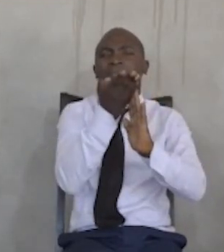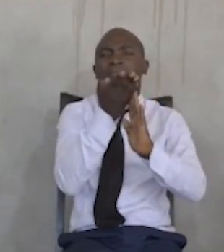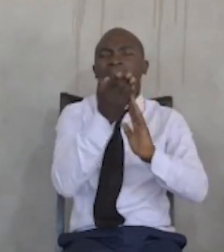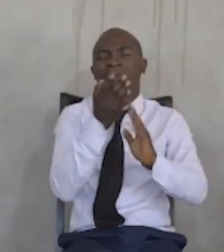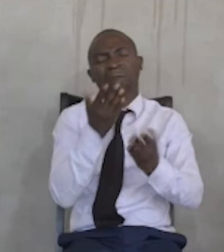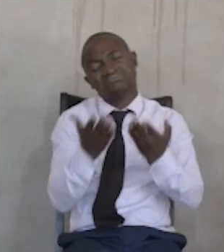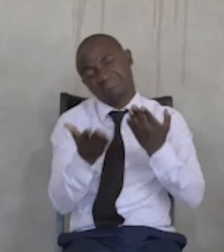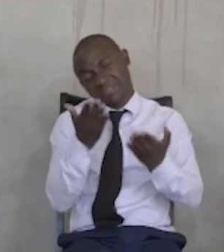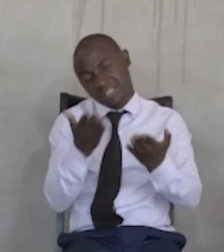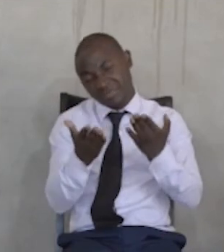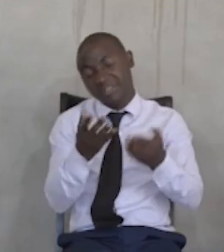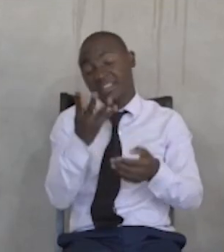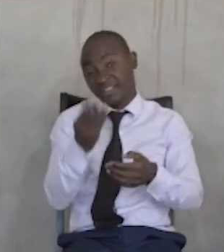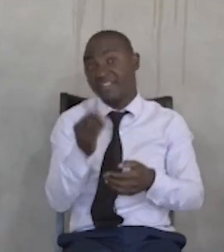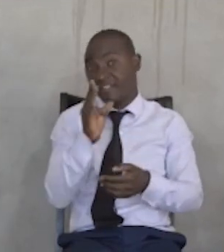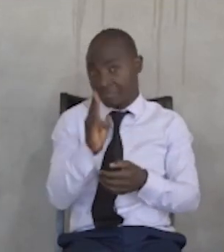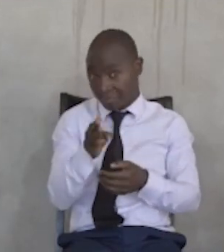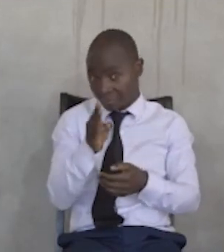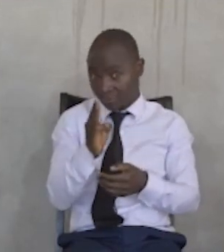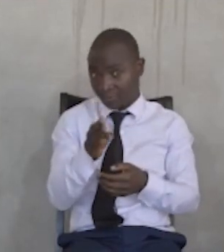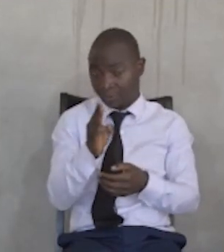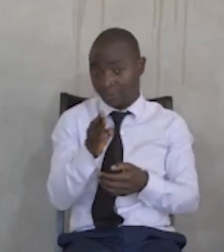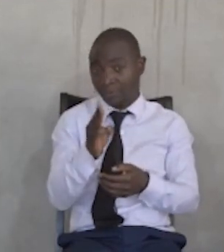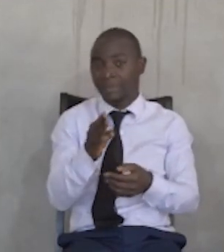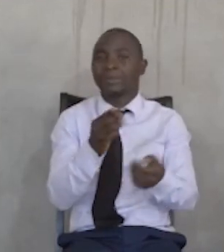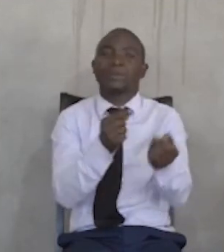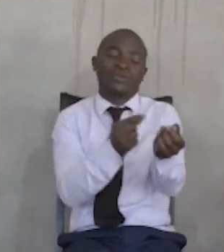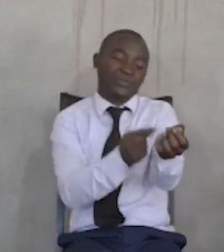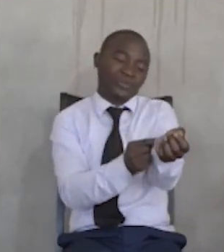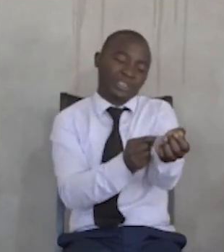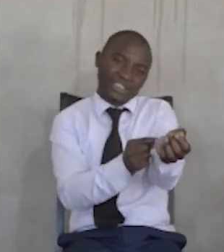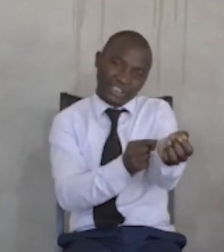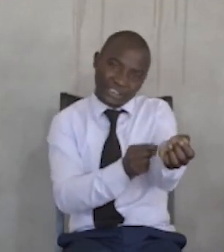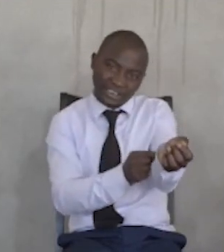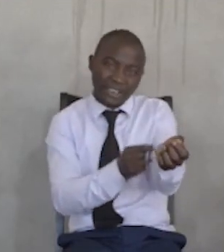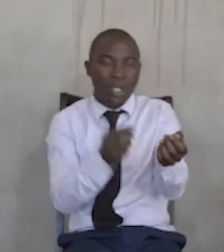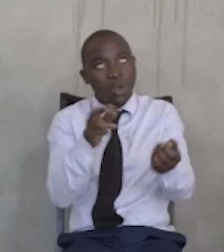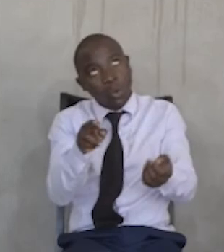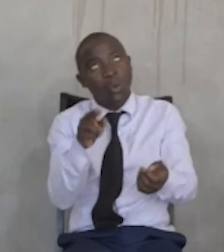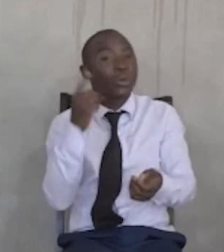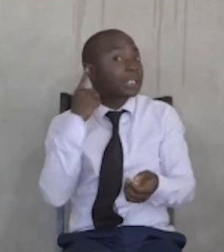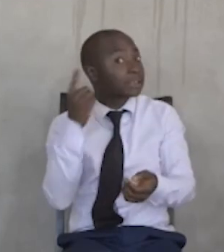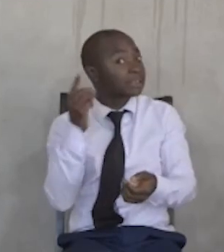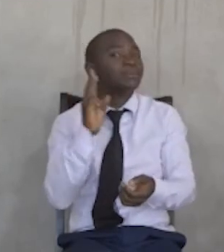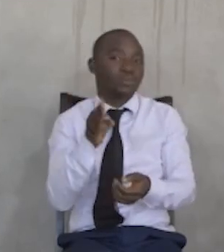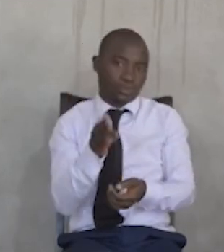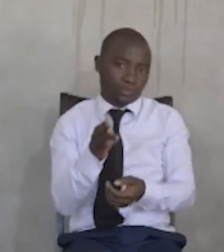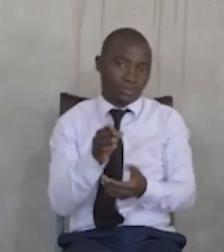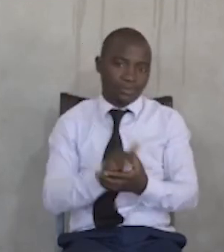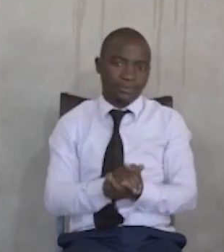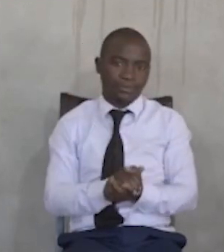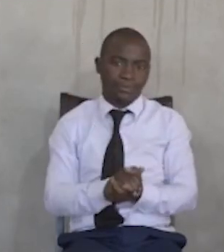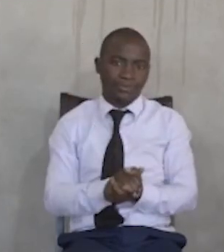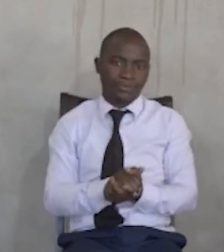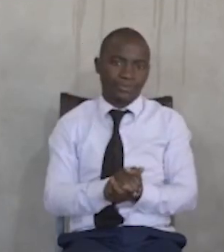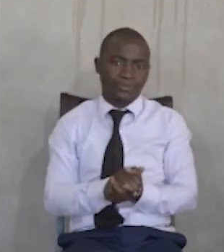means that they actually have some level of hearing loss. We also want to know if there is a